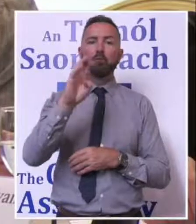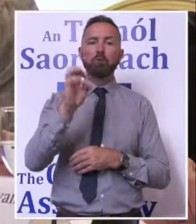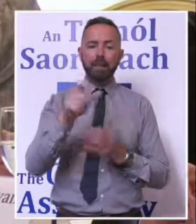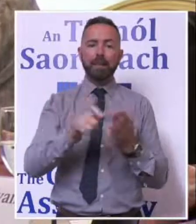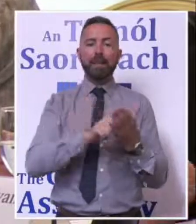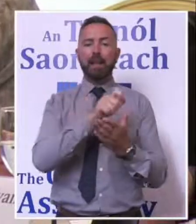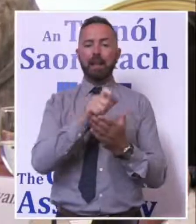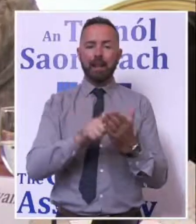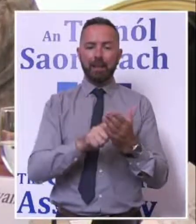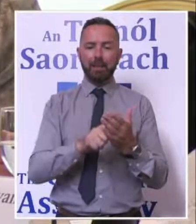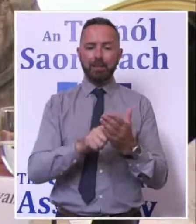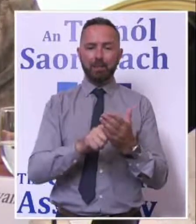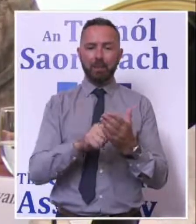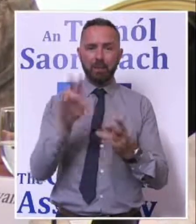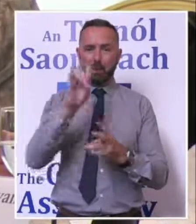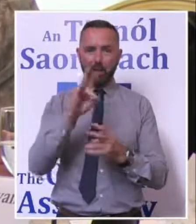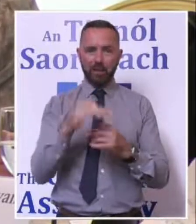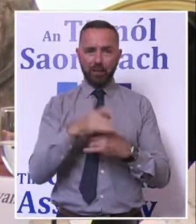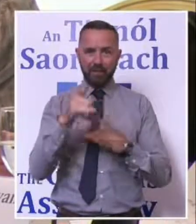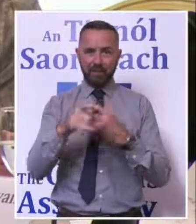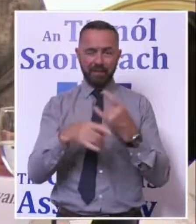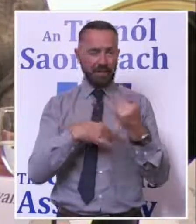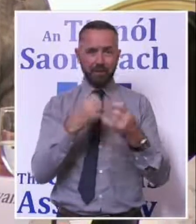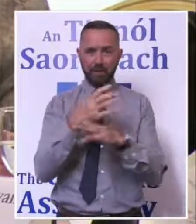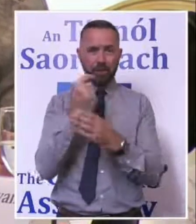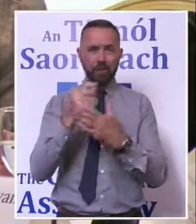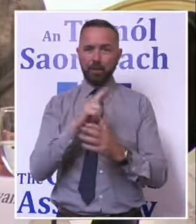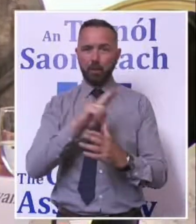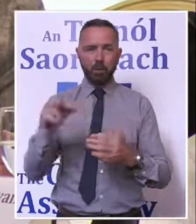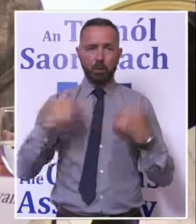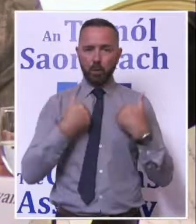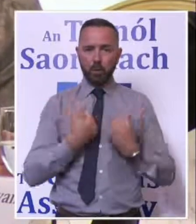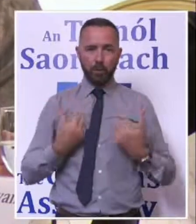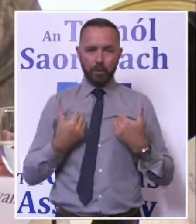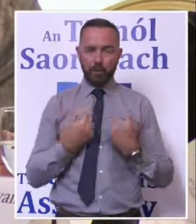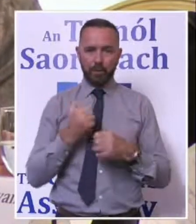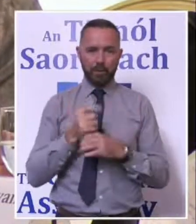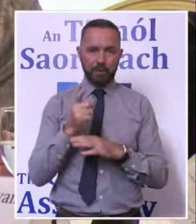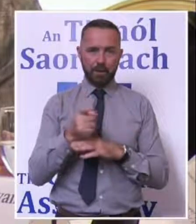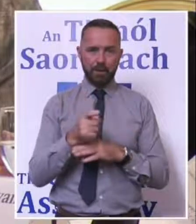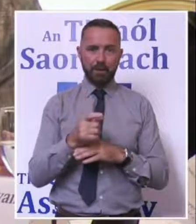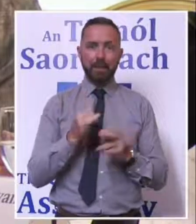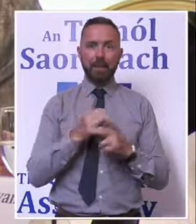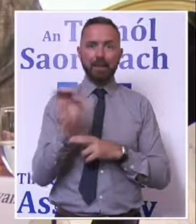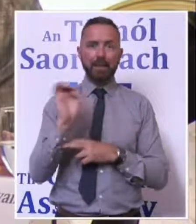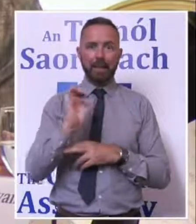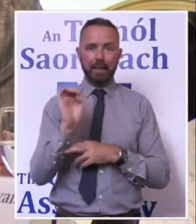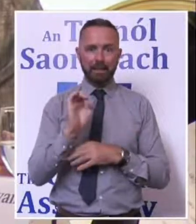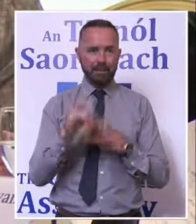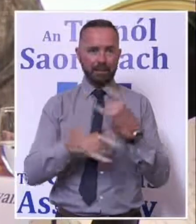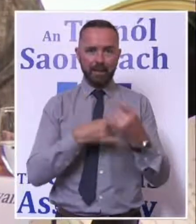whole question of arbitrage is going on all the time. The British local elections, there was arbitrage going on,